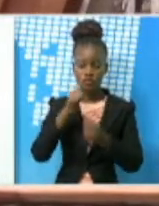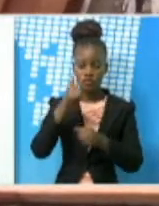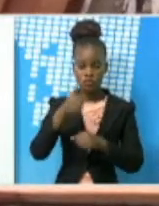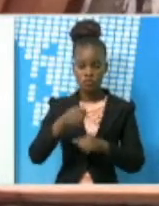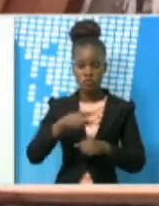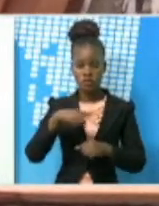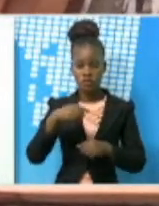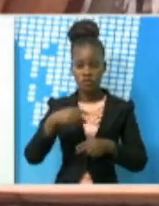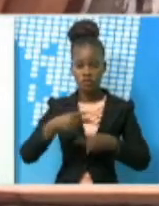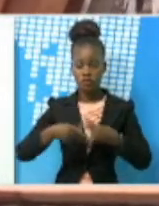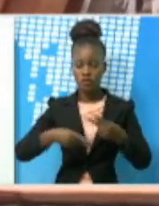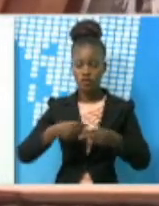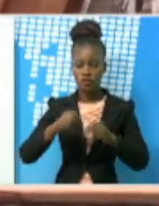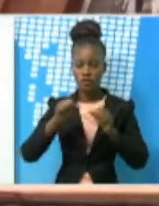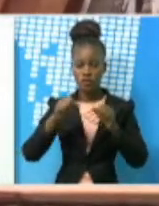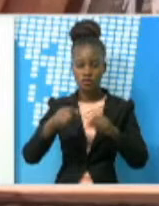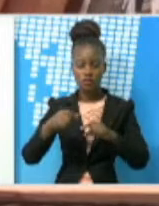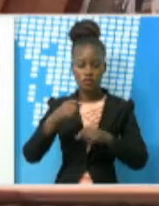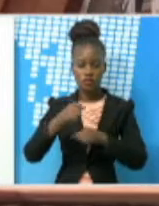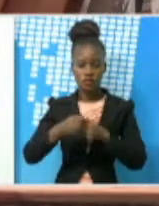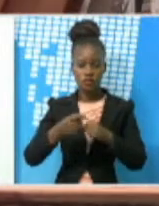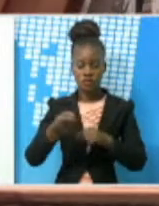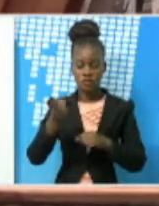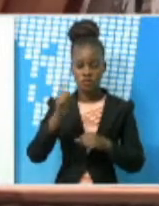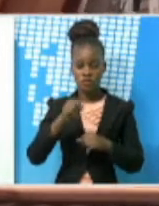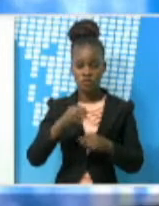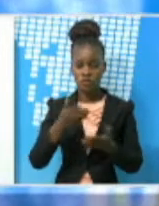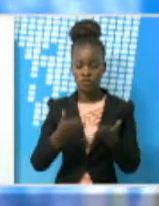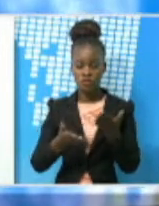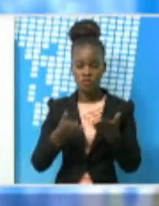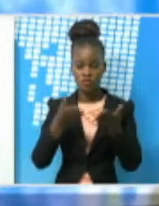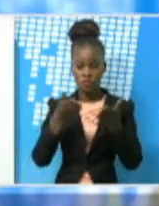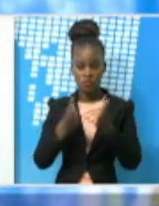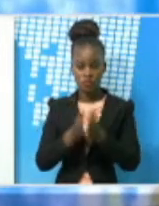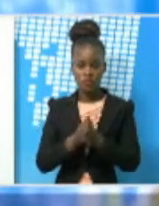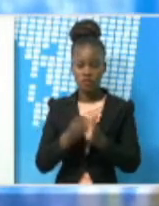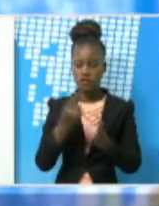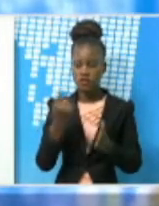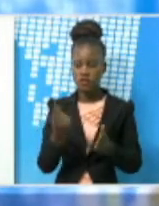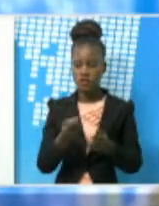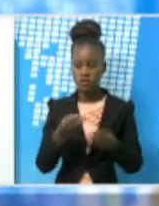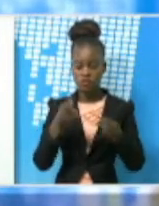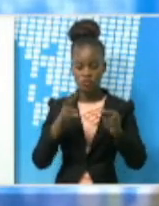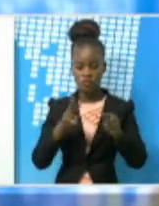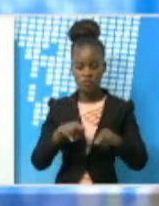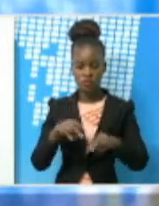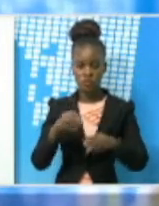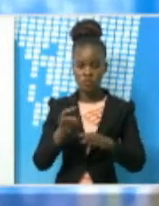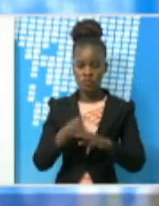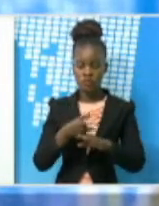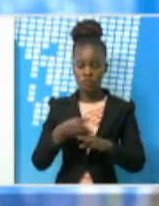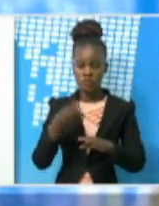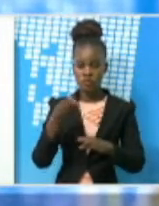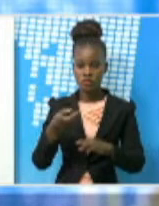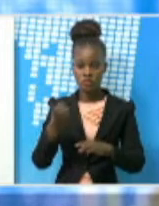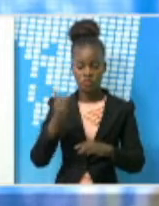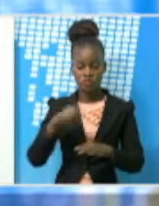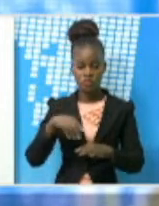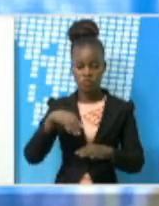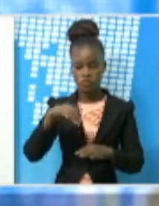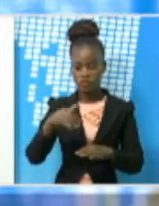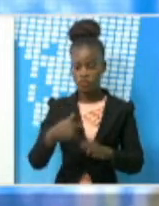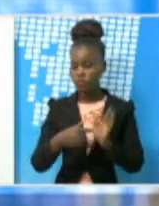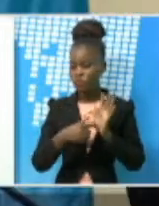constrained access to finance. To minimize this, therefore, the Honorable Evelyn Anite, the Minister of State for Privatization, revealed